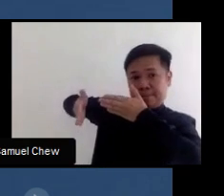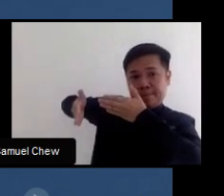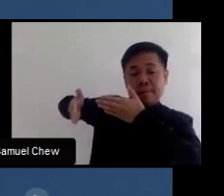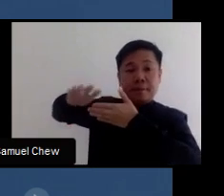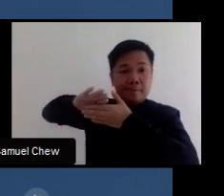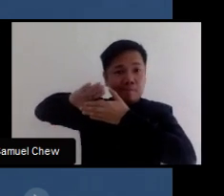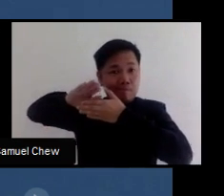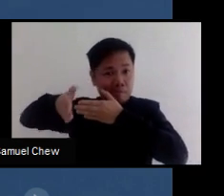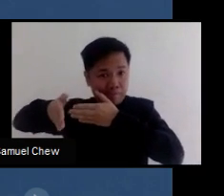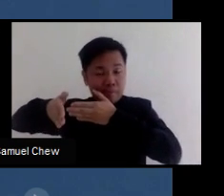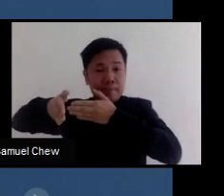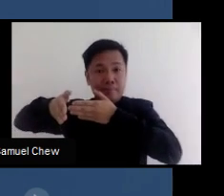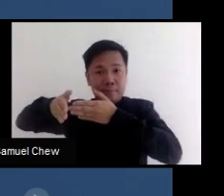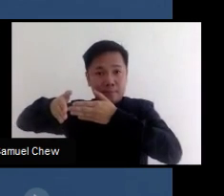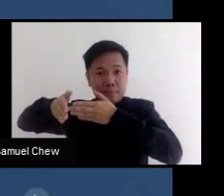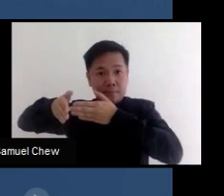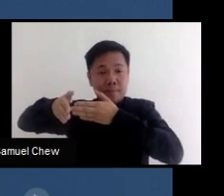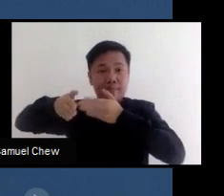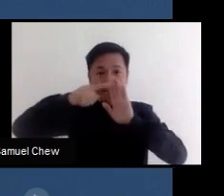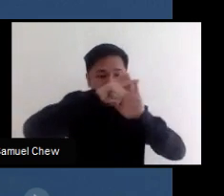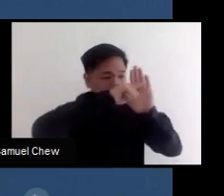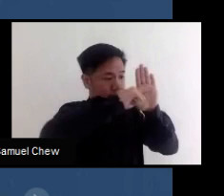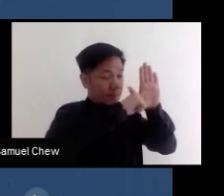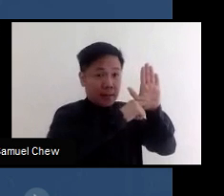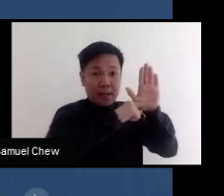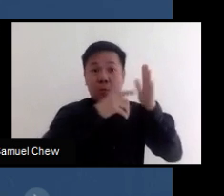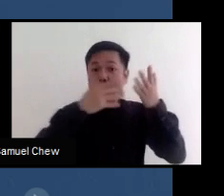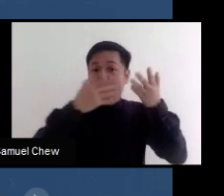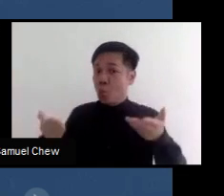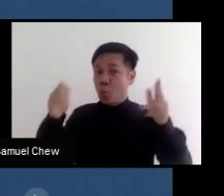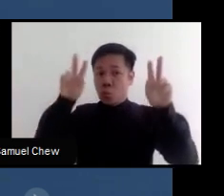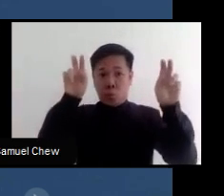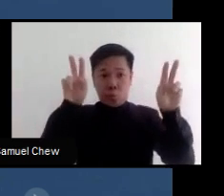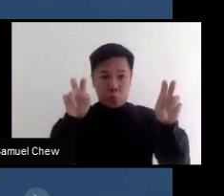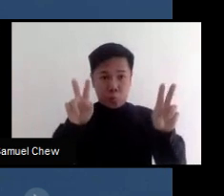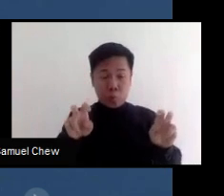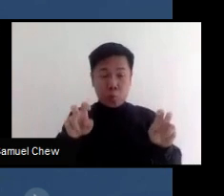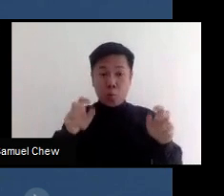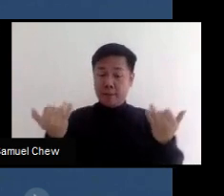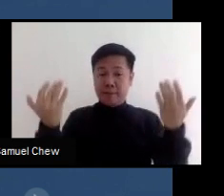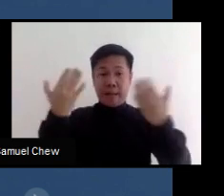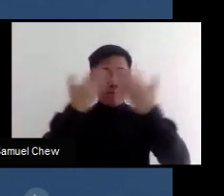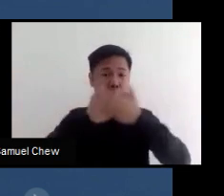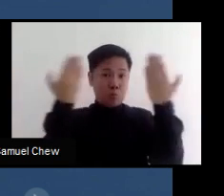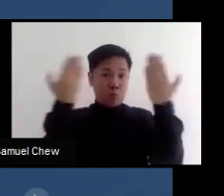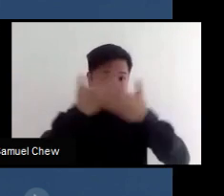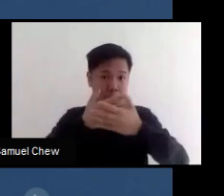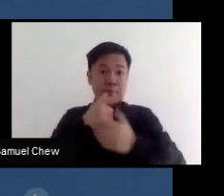the items that we wish to consider for this afternoon. And I thank